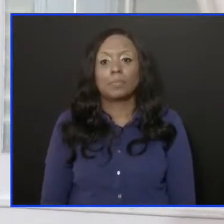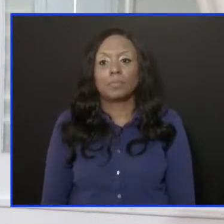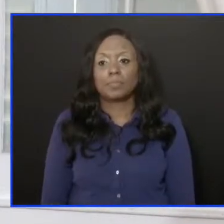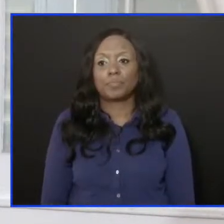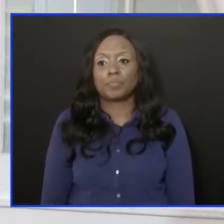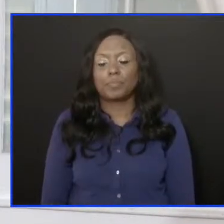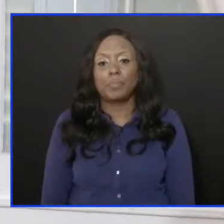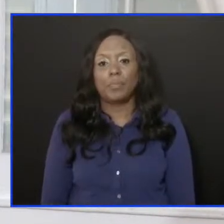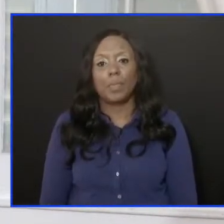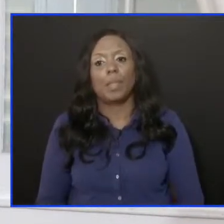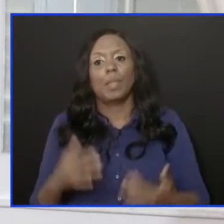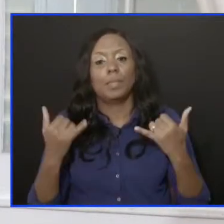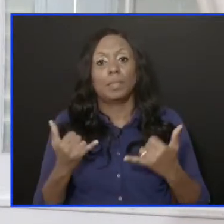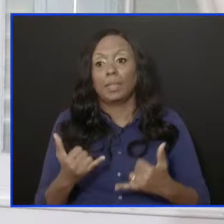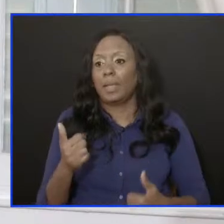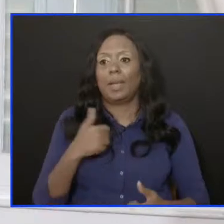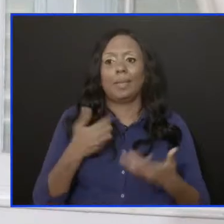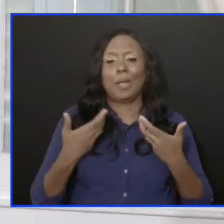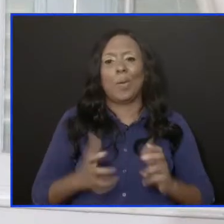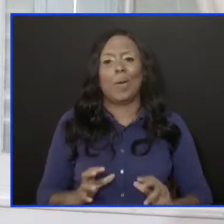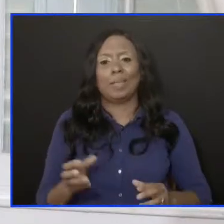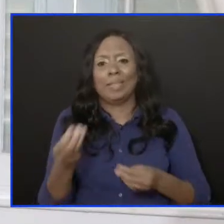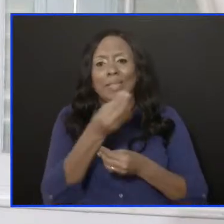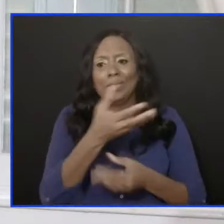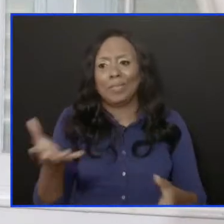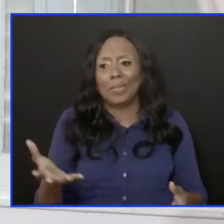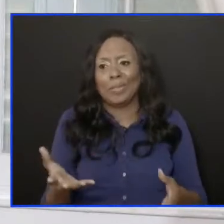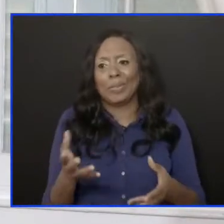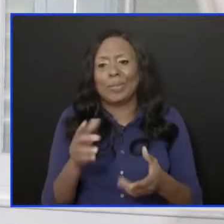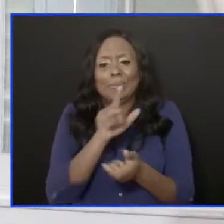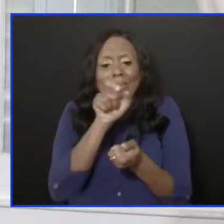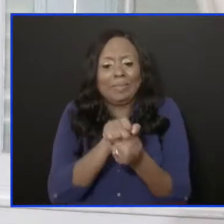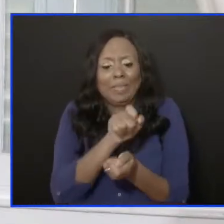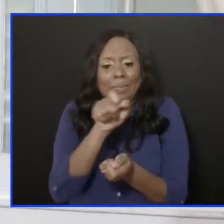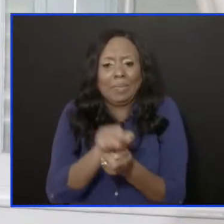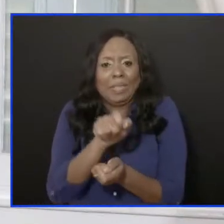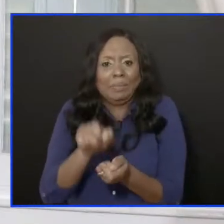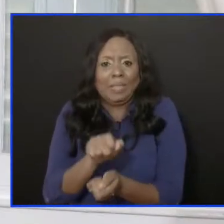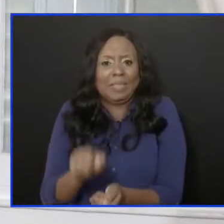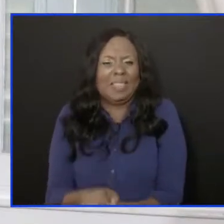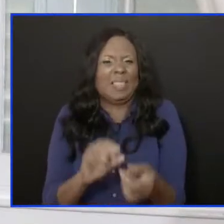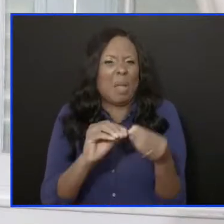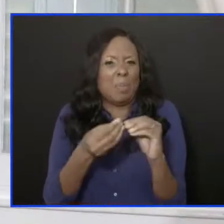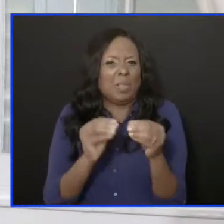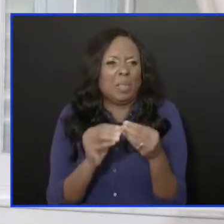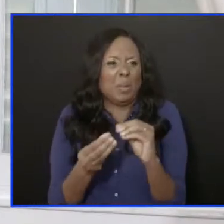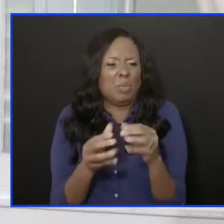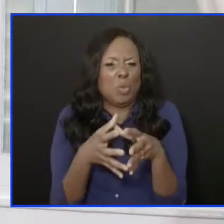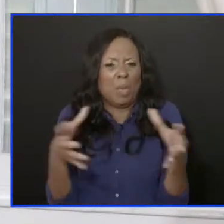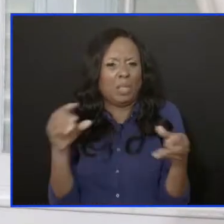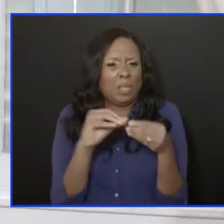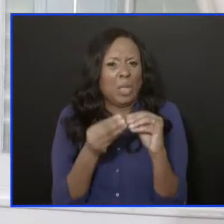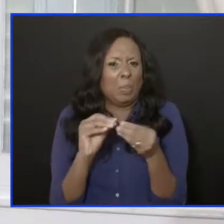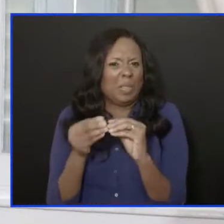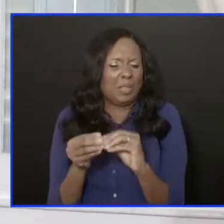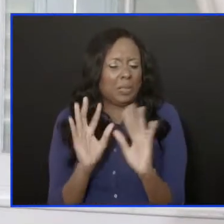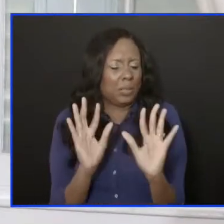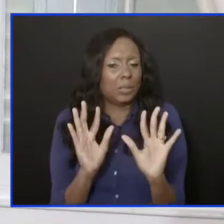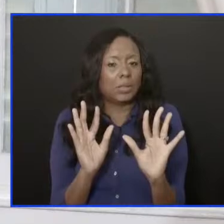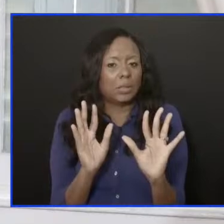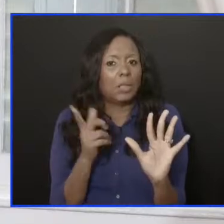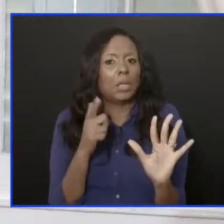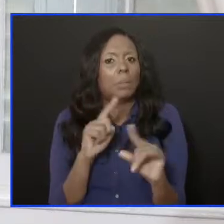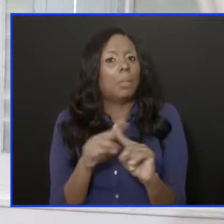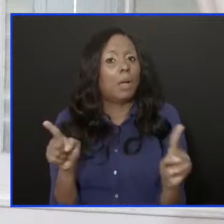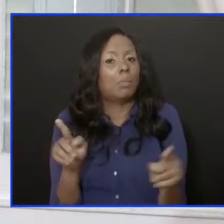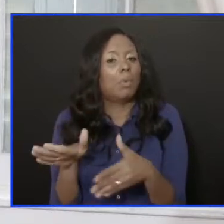too many statistics and figures, because I wanted us to focus on some other things. But I think that I will